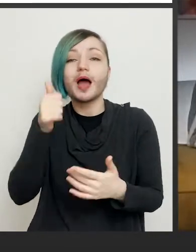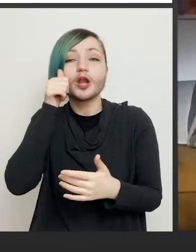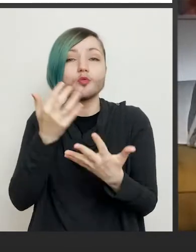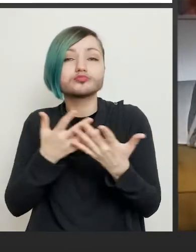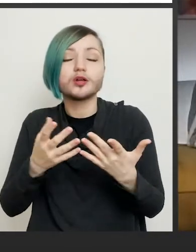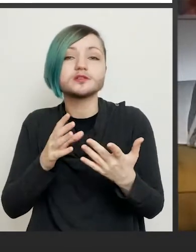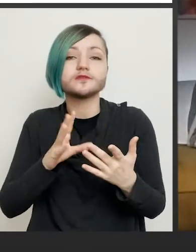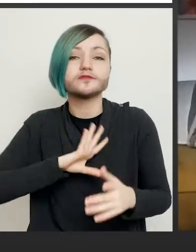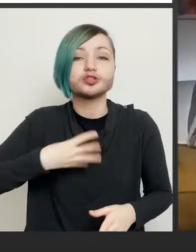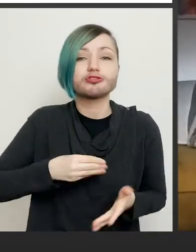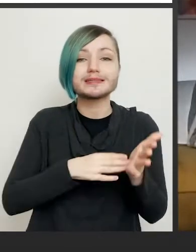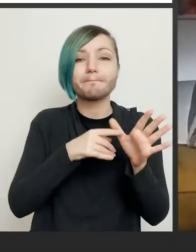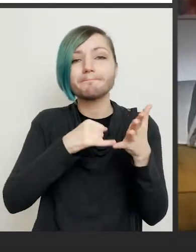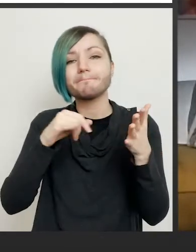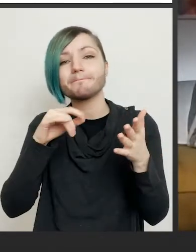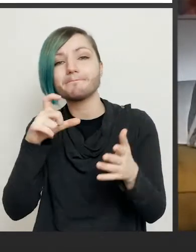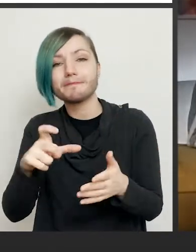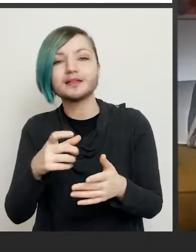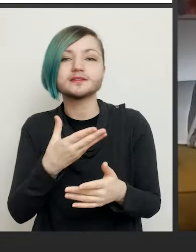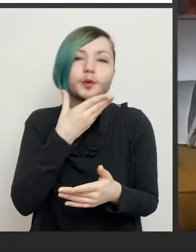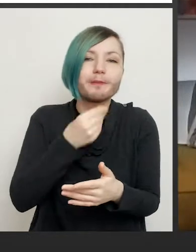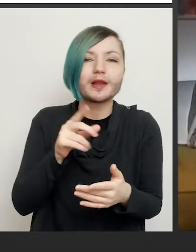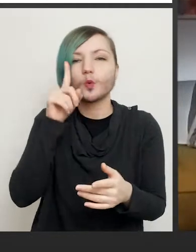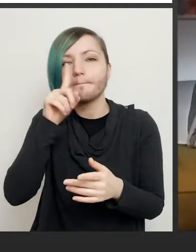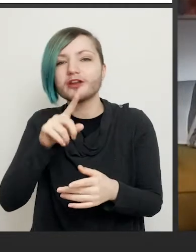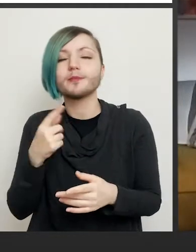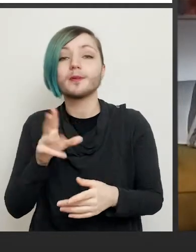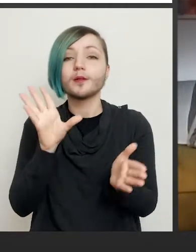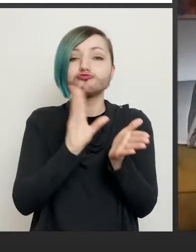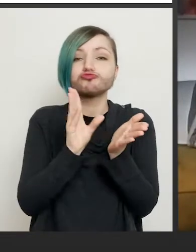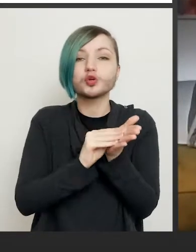lot of transmasculine people, for example, record themselves speaking, for